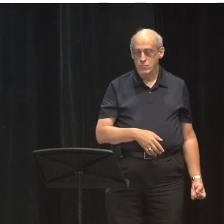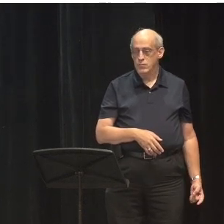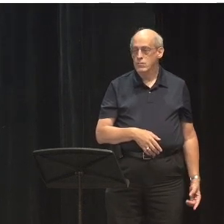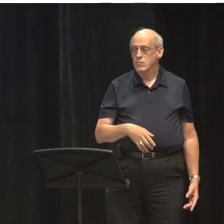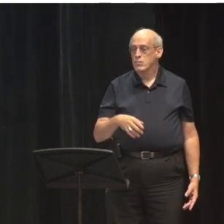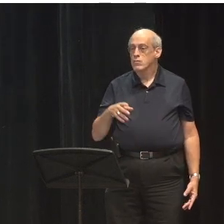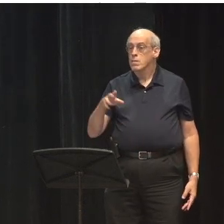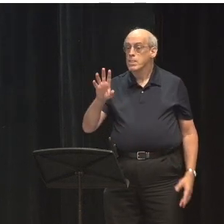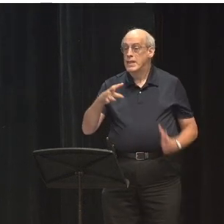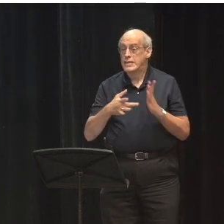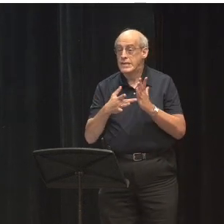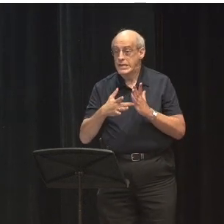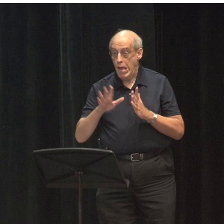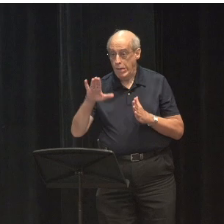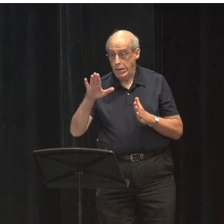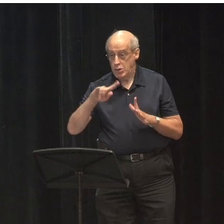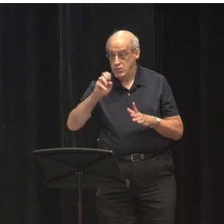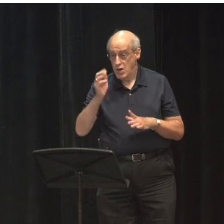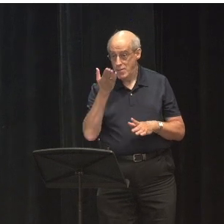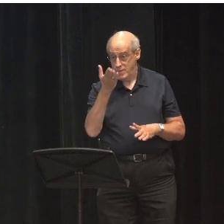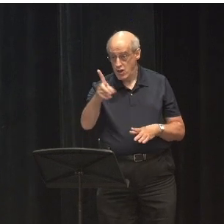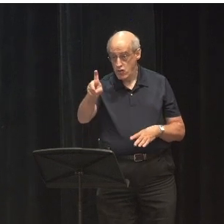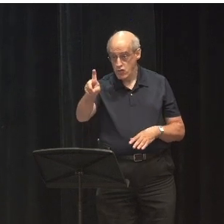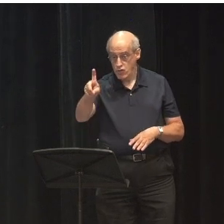For the tech team, is Tom online?